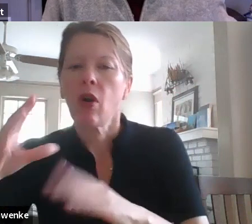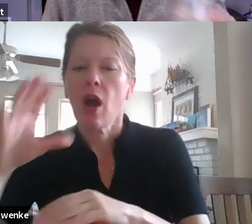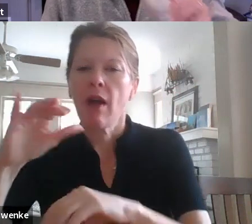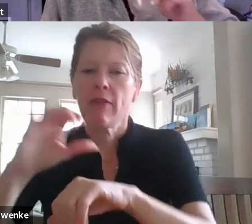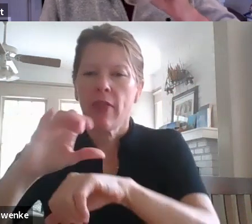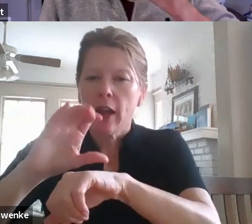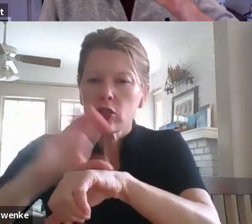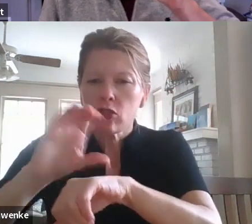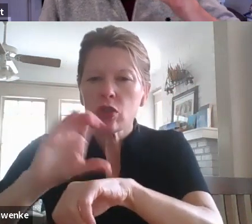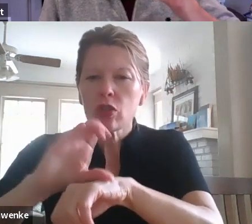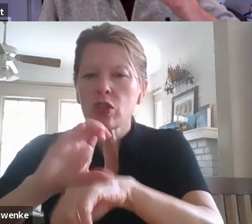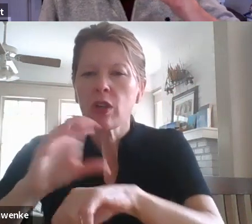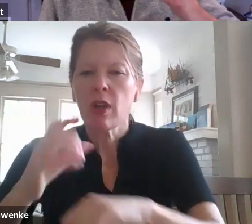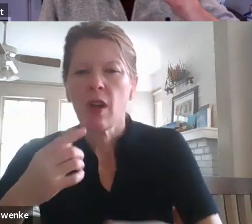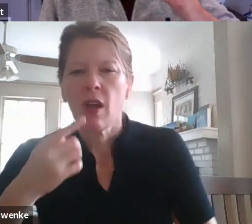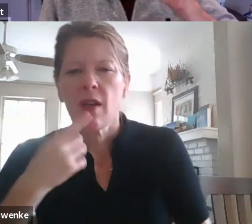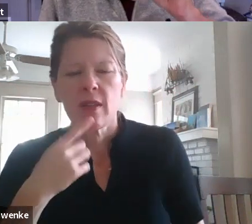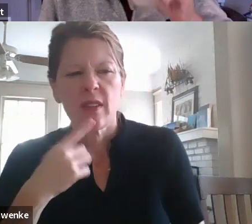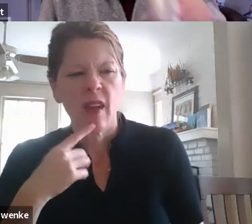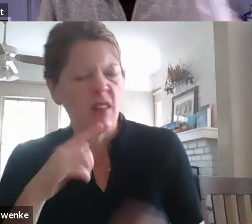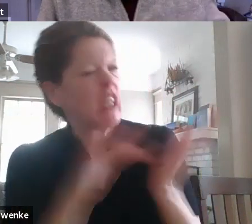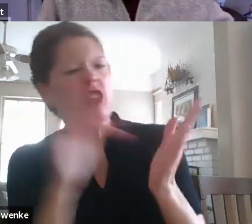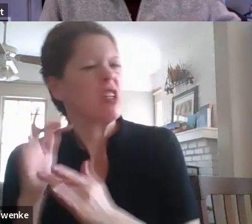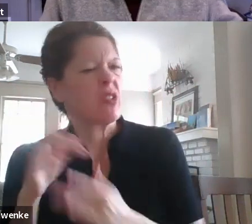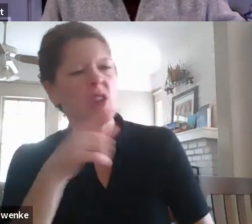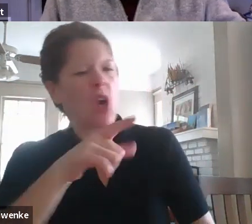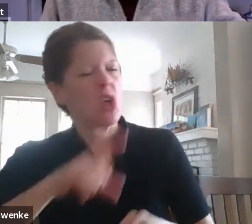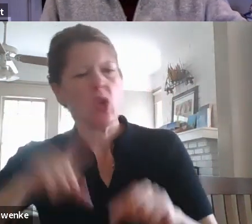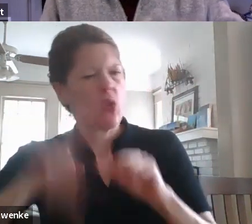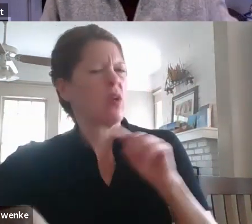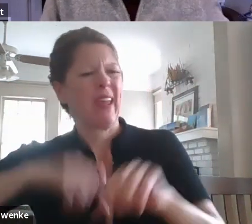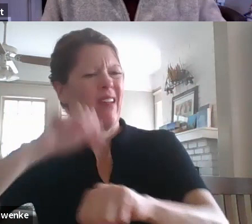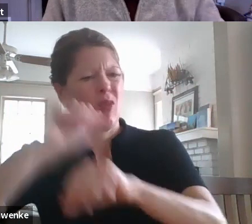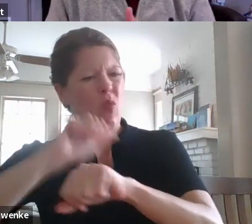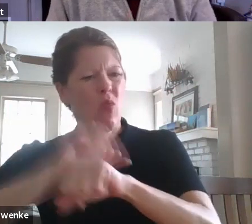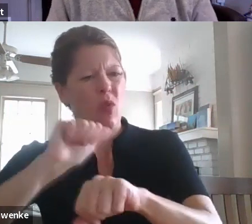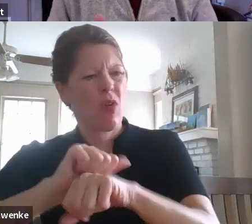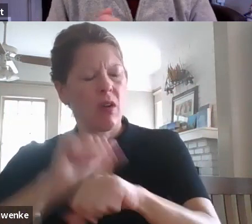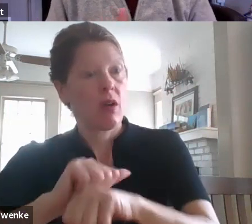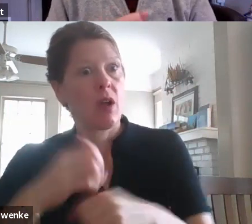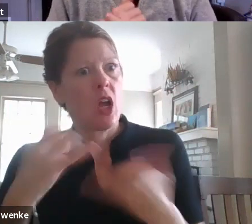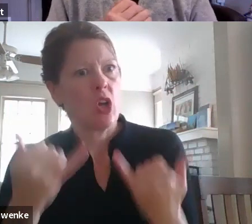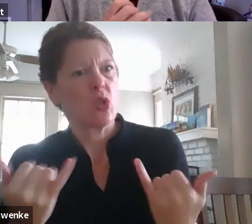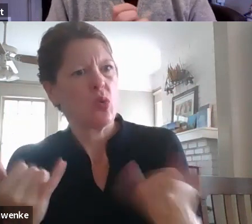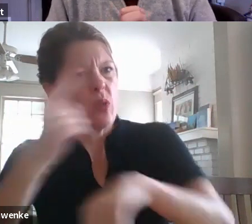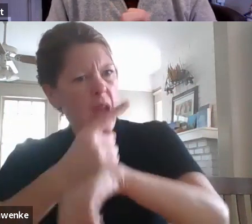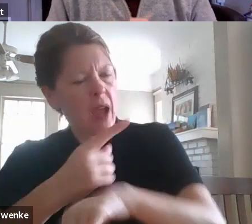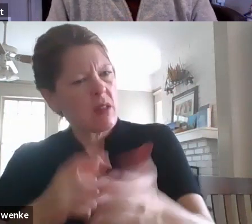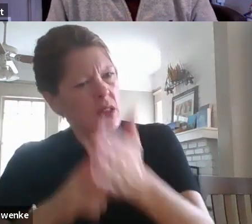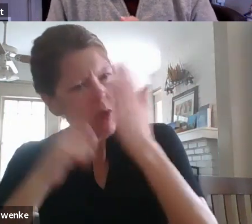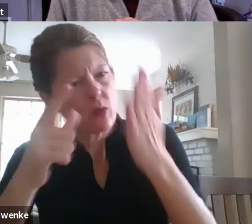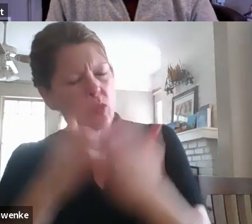are 6 days on which work ought to be done. Come on those days and be cured, and not on the Sabbath day."